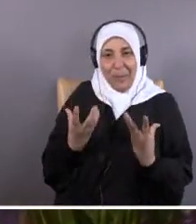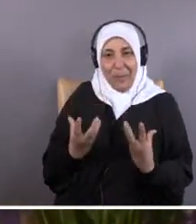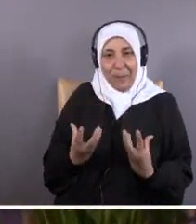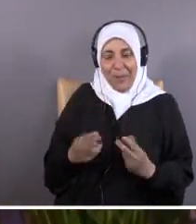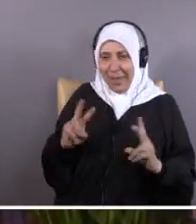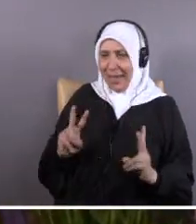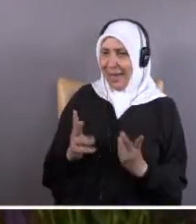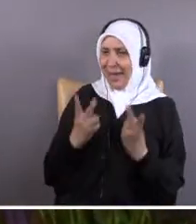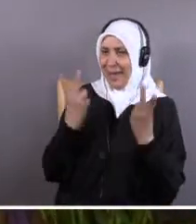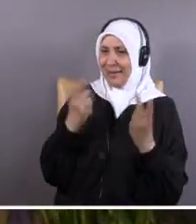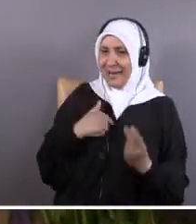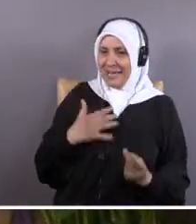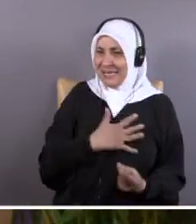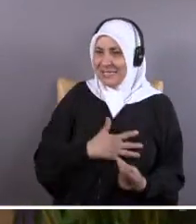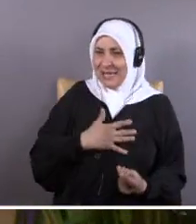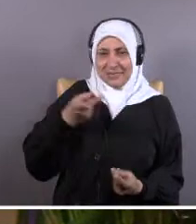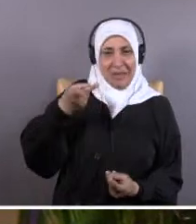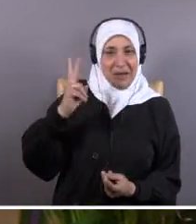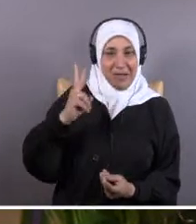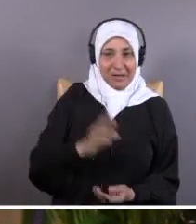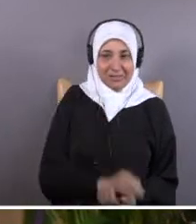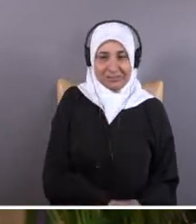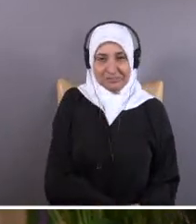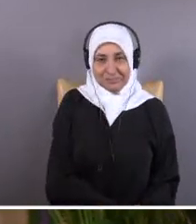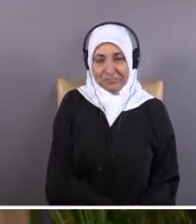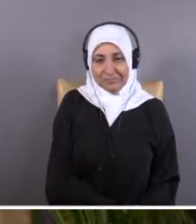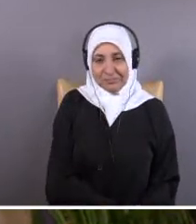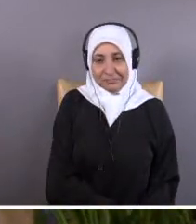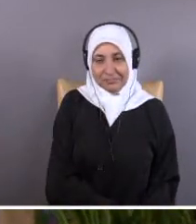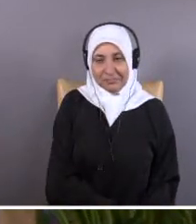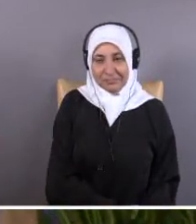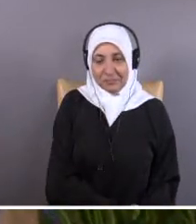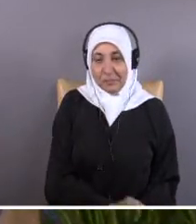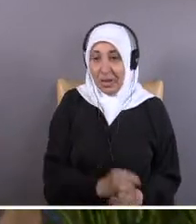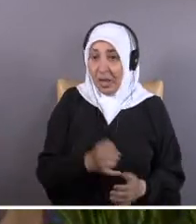To all of this center is water.